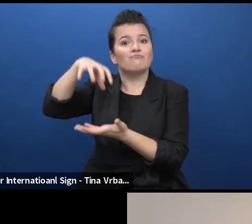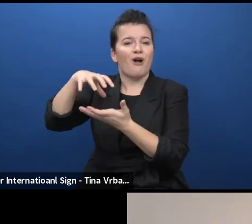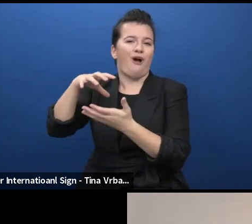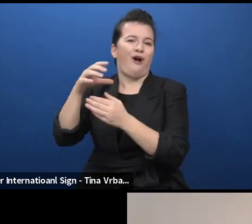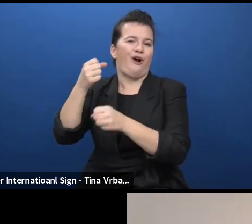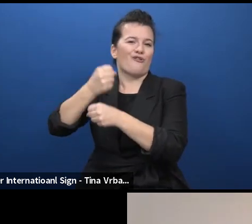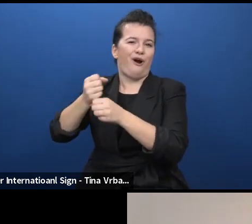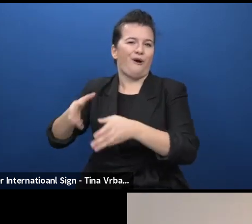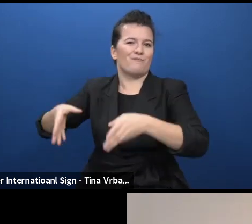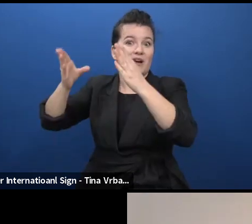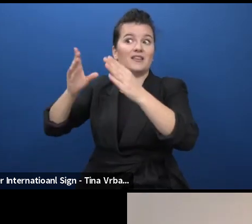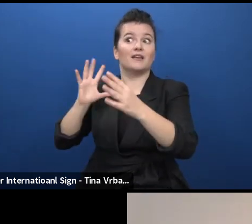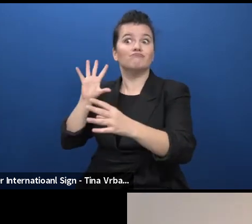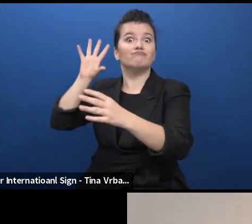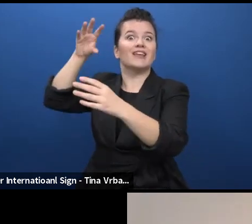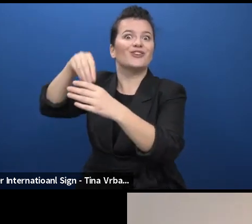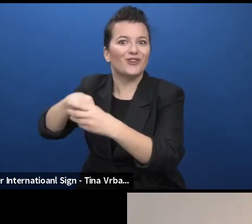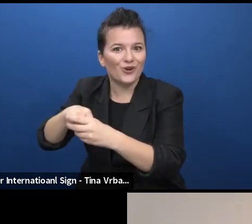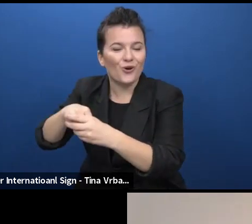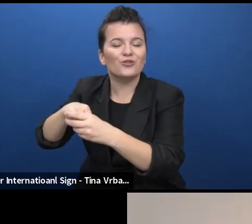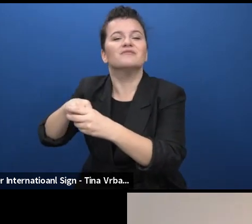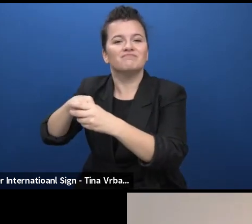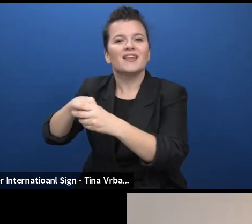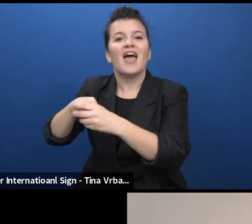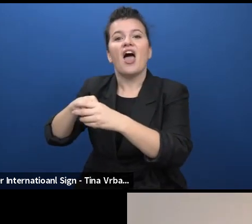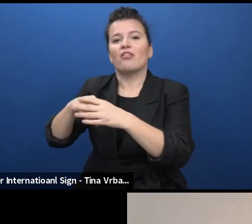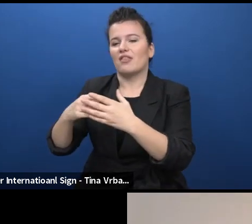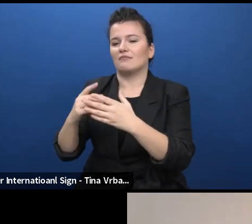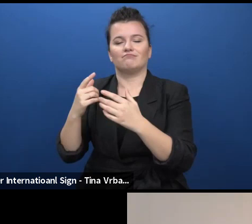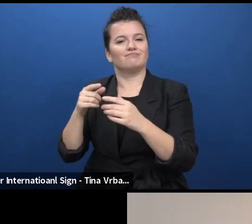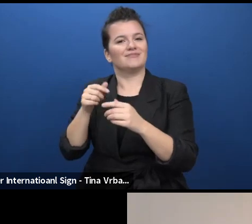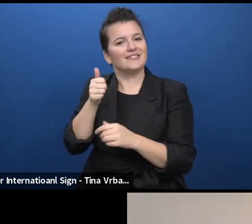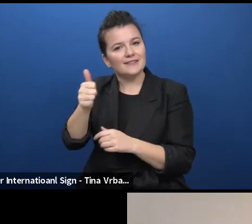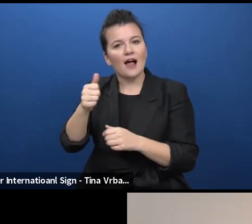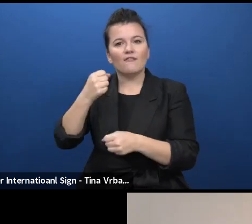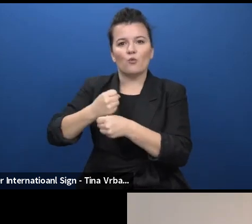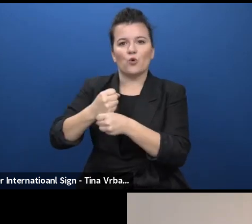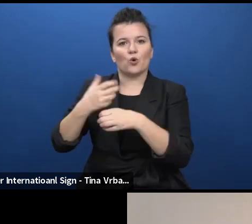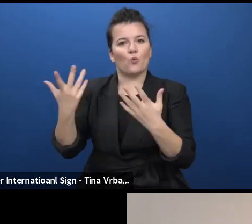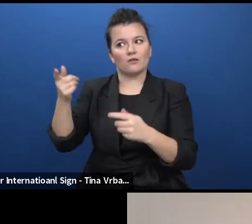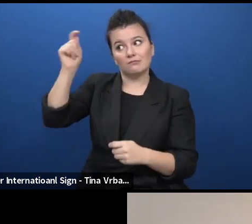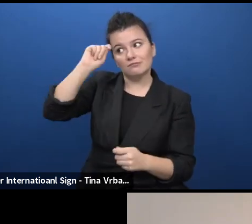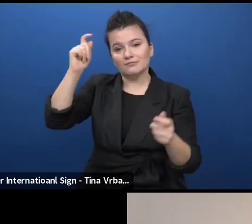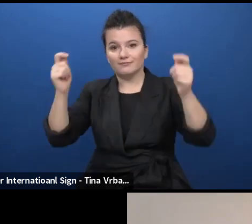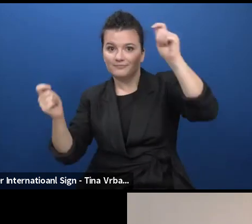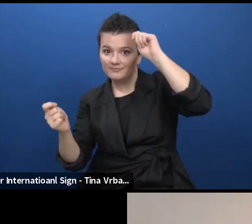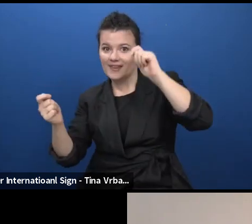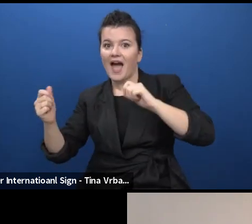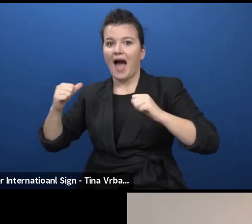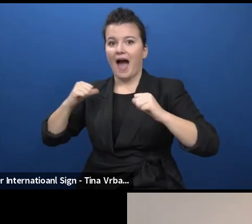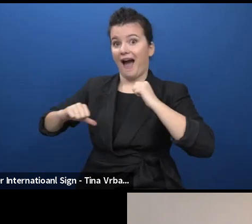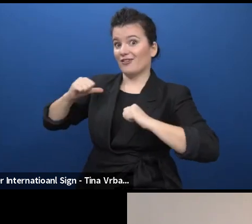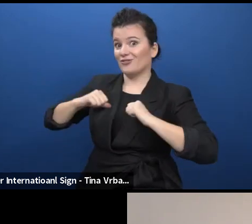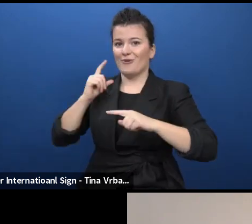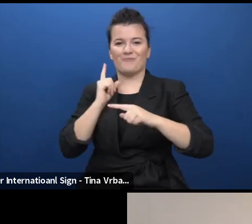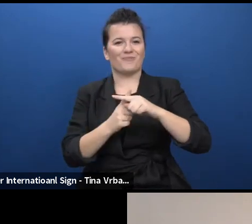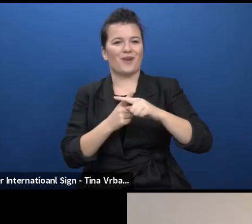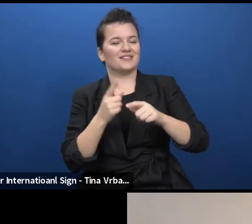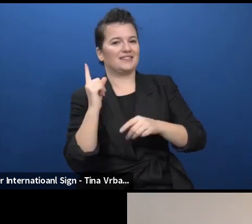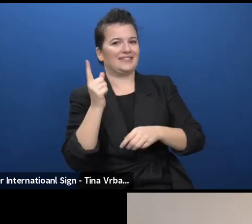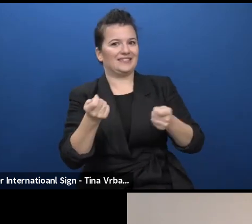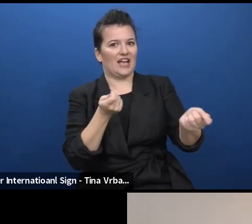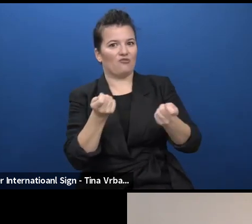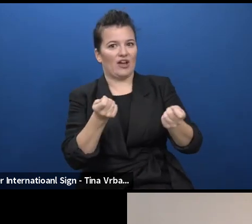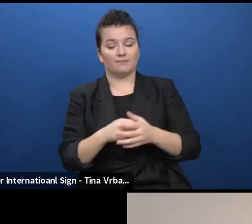took part in two performances as an actress and director. Three years ago, she moved from Romania to Germany